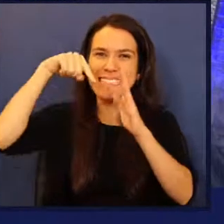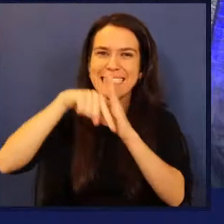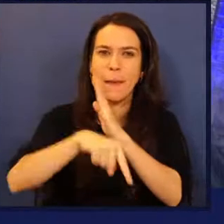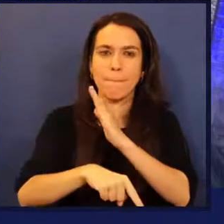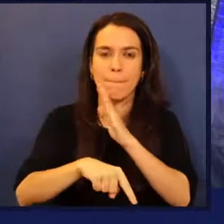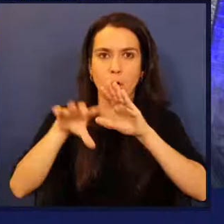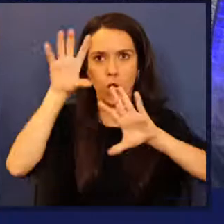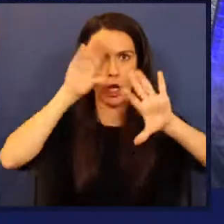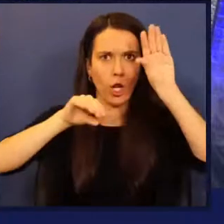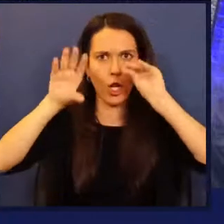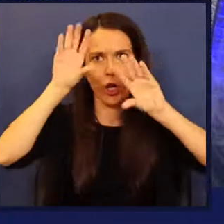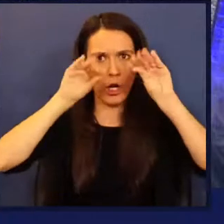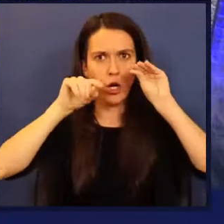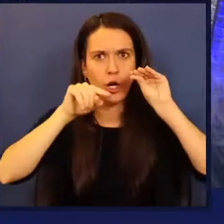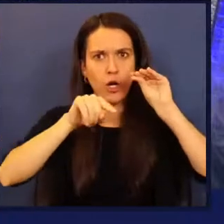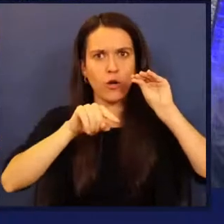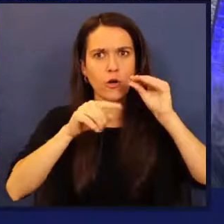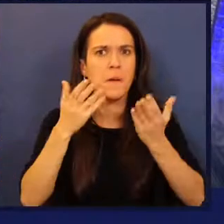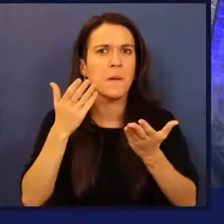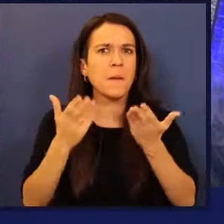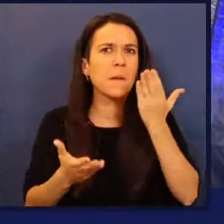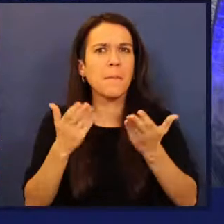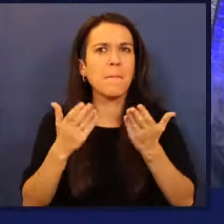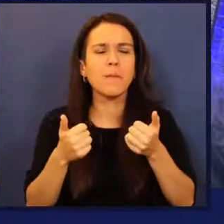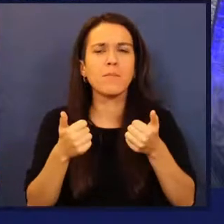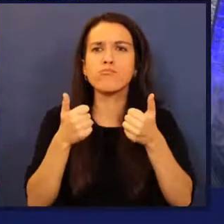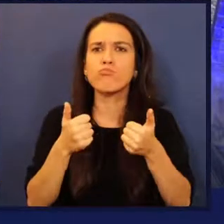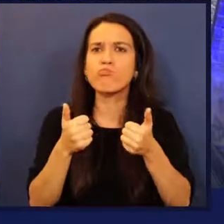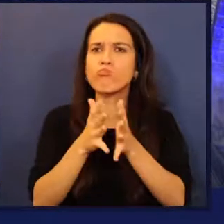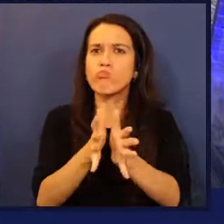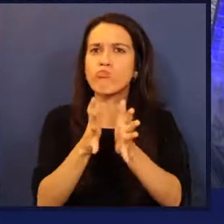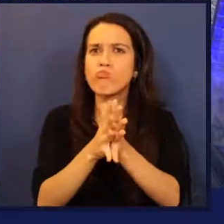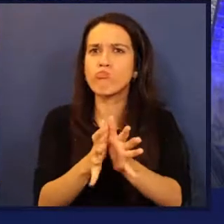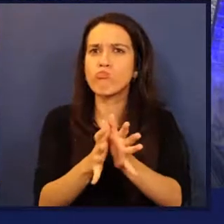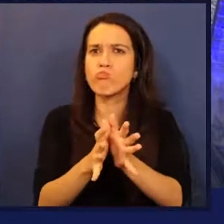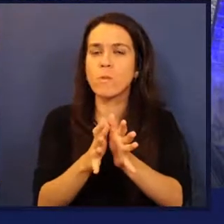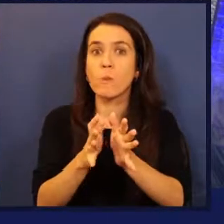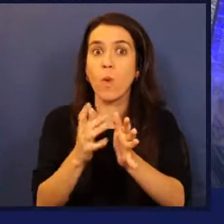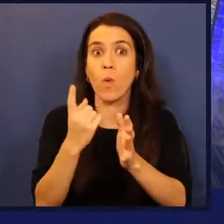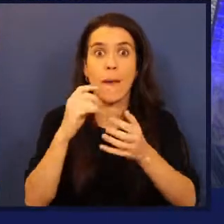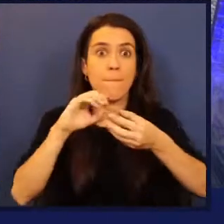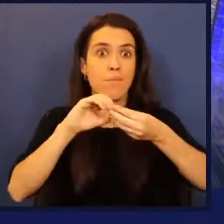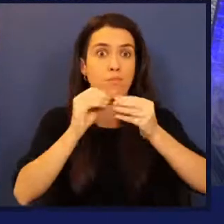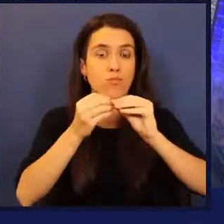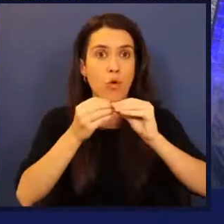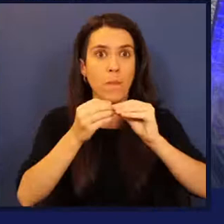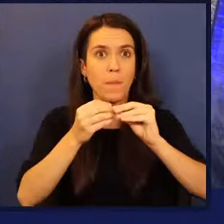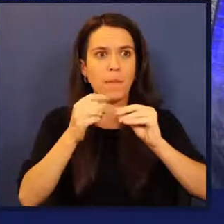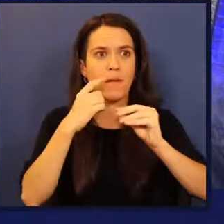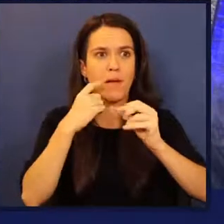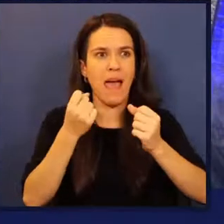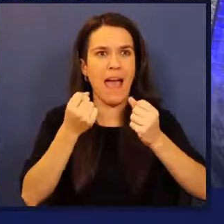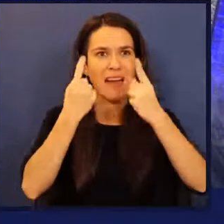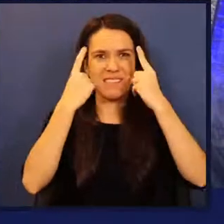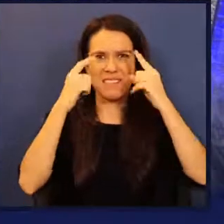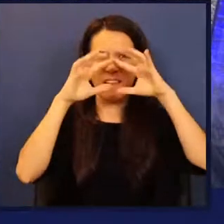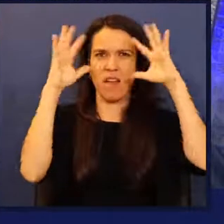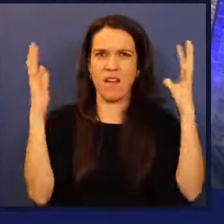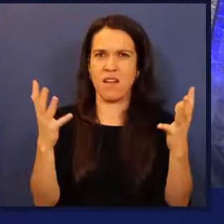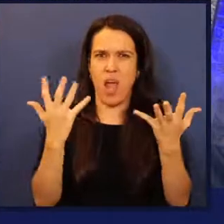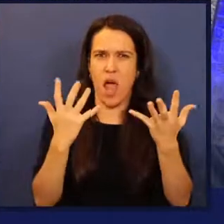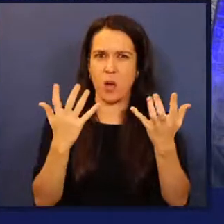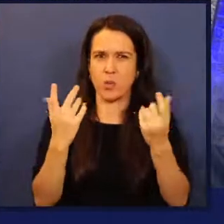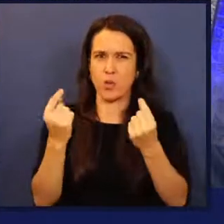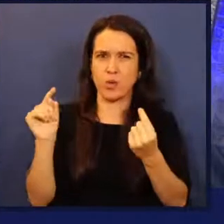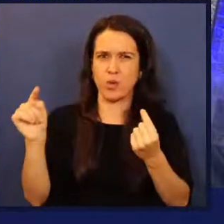what would be a good sort of explainer that we can apply to our problem and get a sense of what the neural network is doing